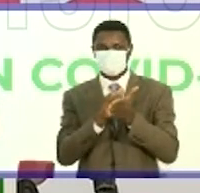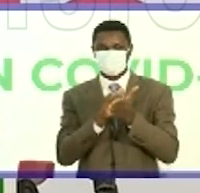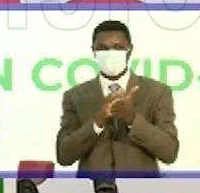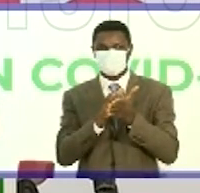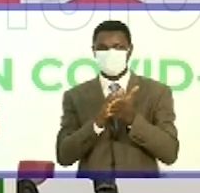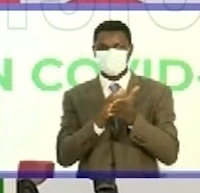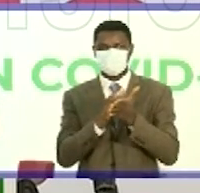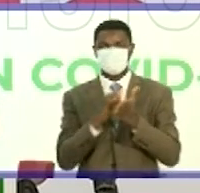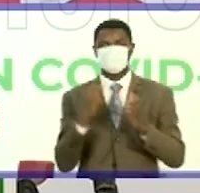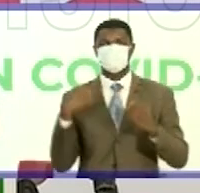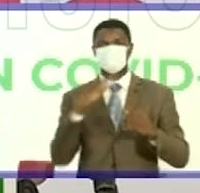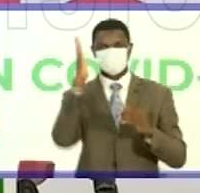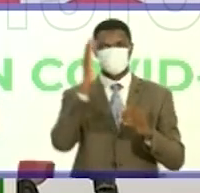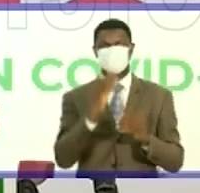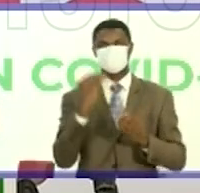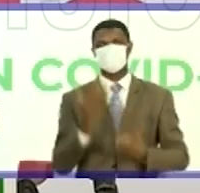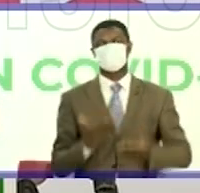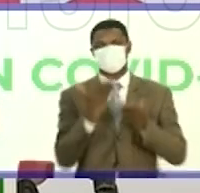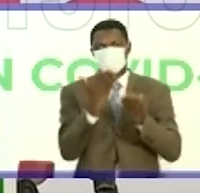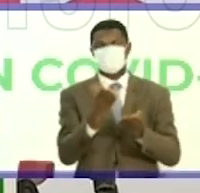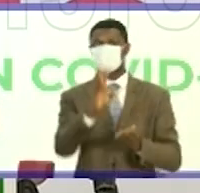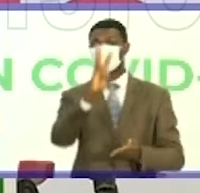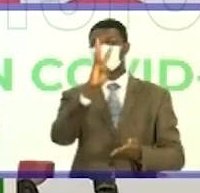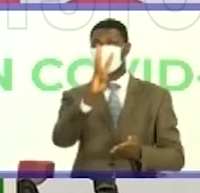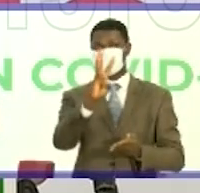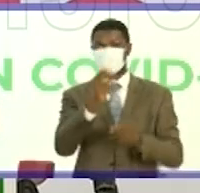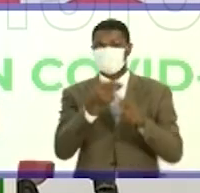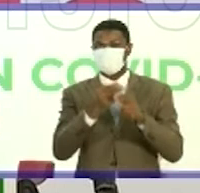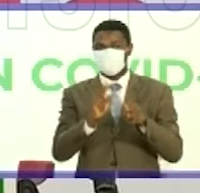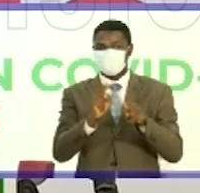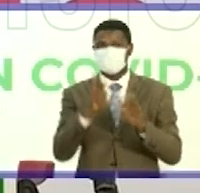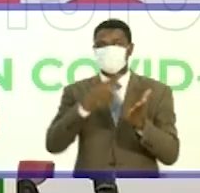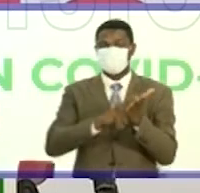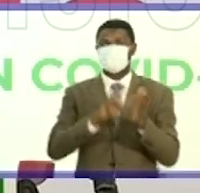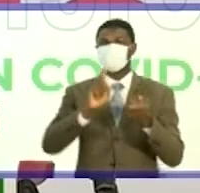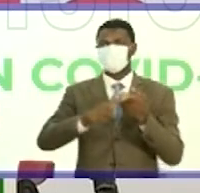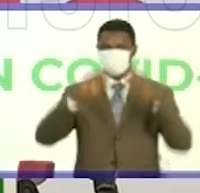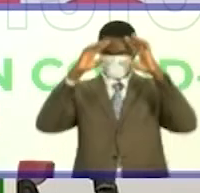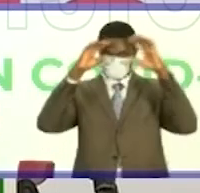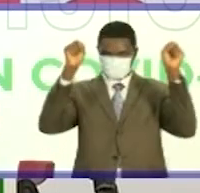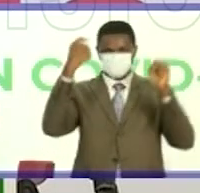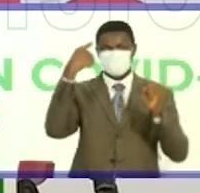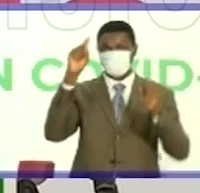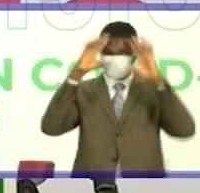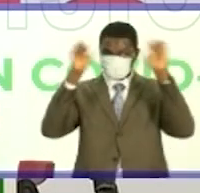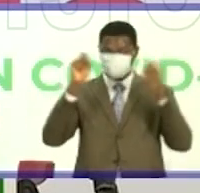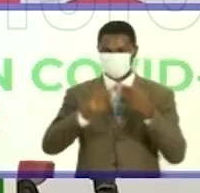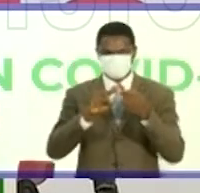interim report and the recommendations would be submitted to Mr. President for his consideration and